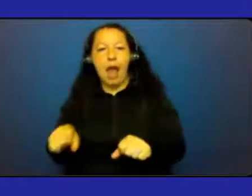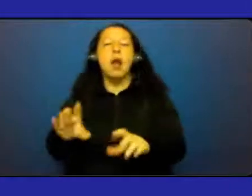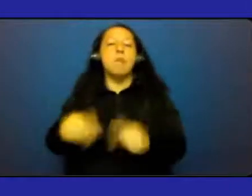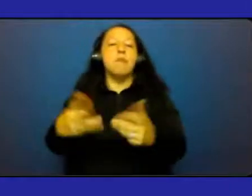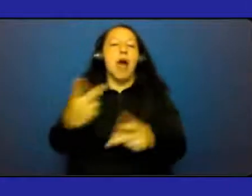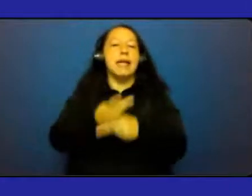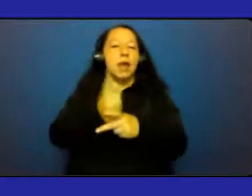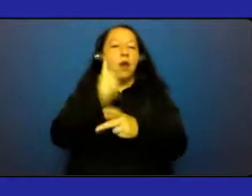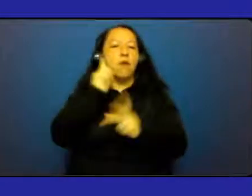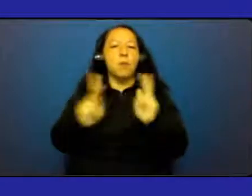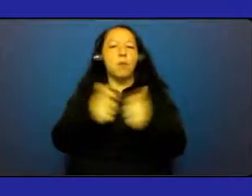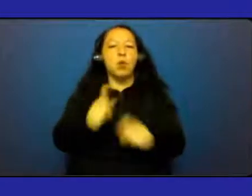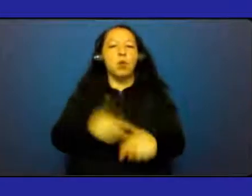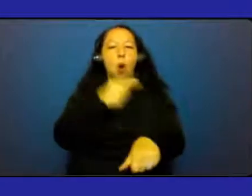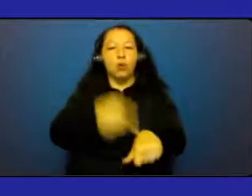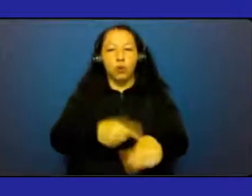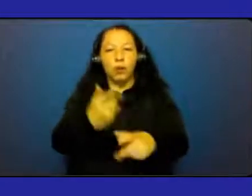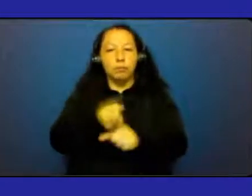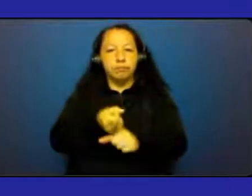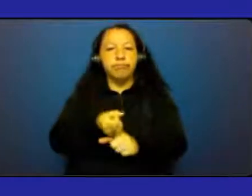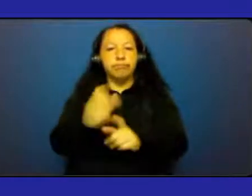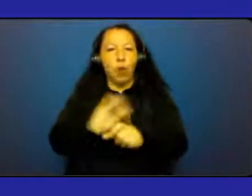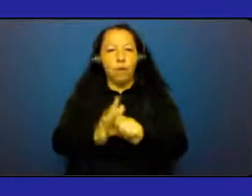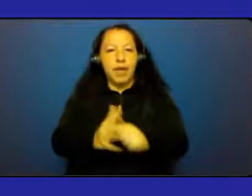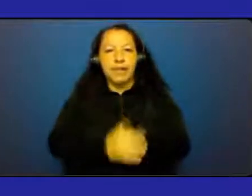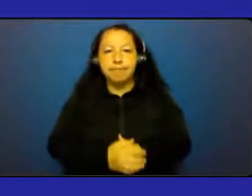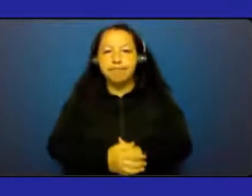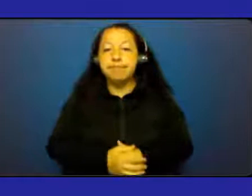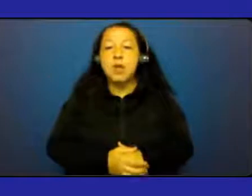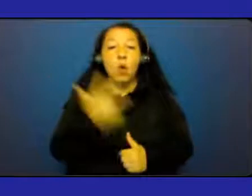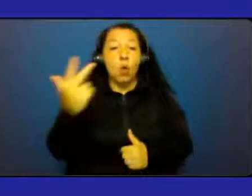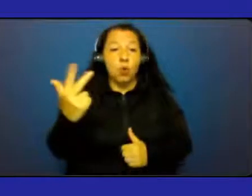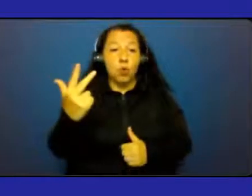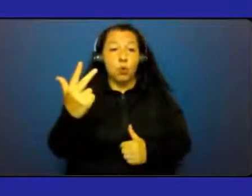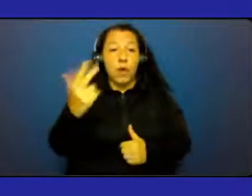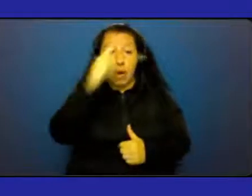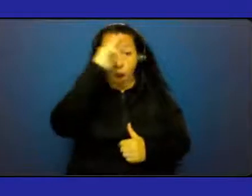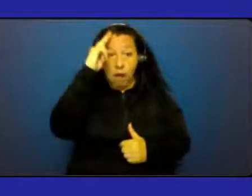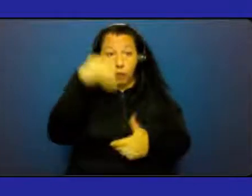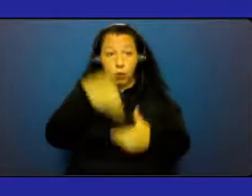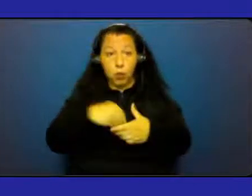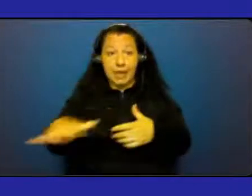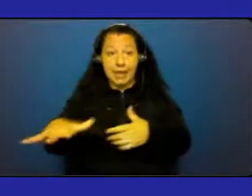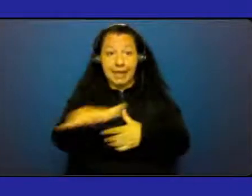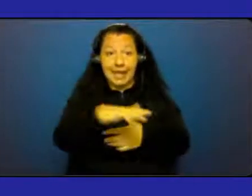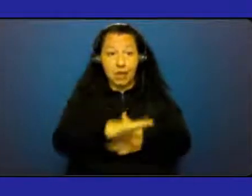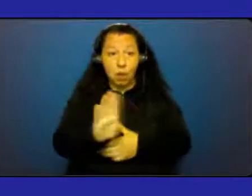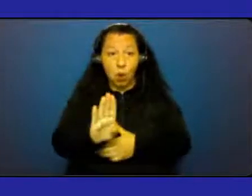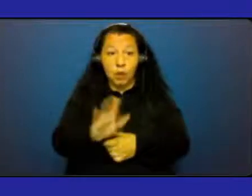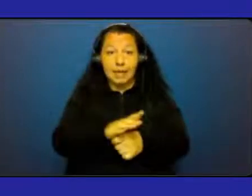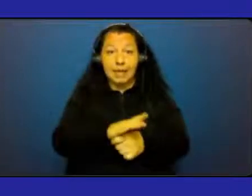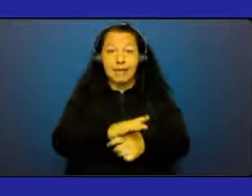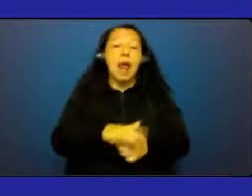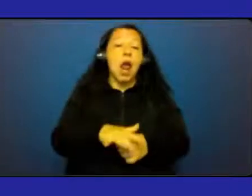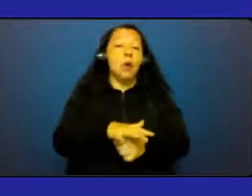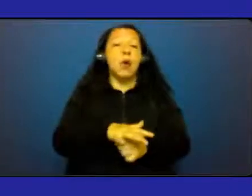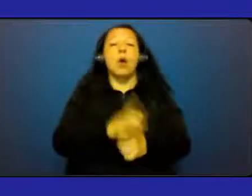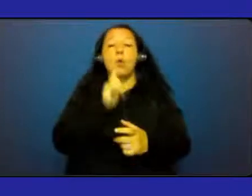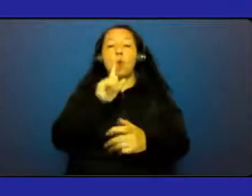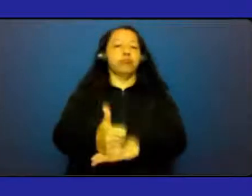COVID. 3 of our hospitals in Brooklyn were designated as high performing